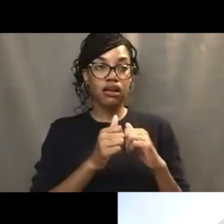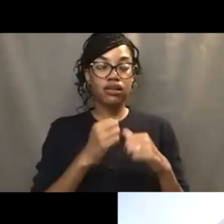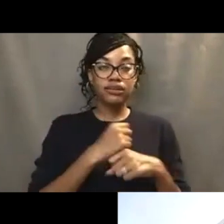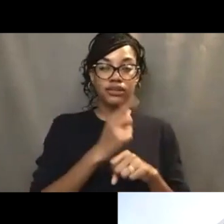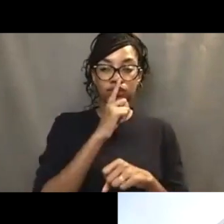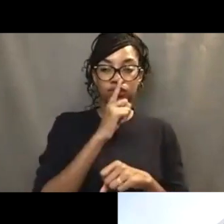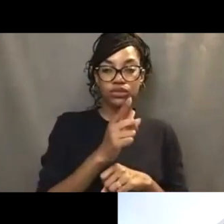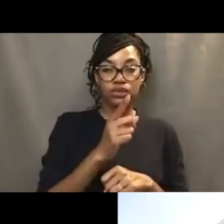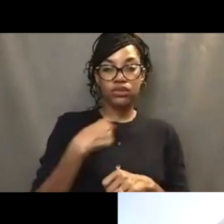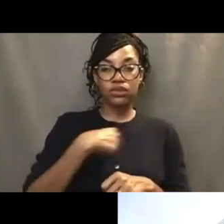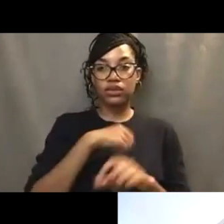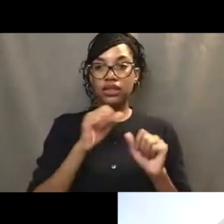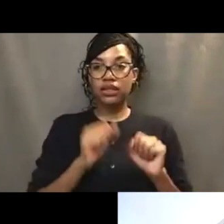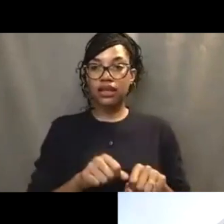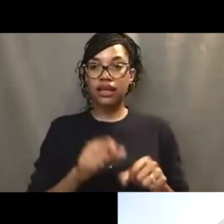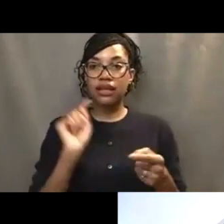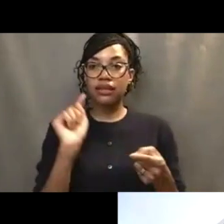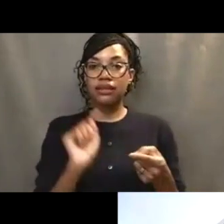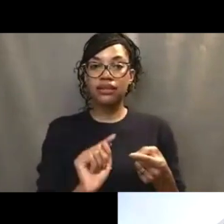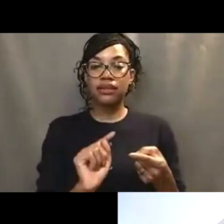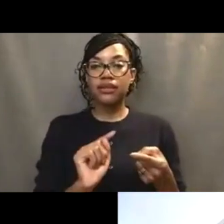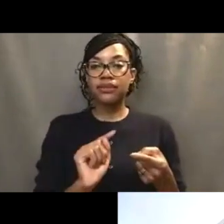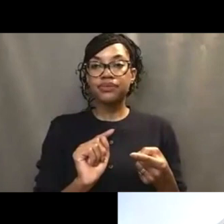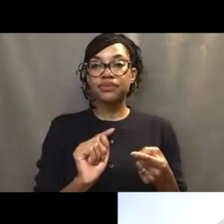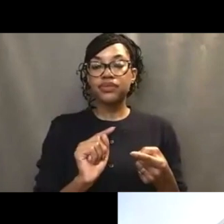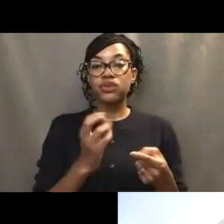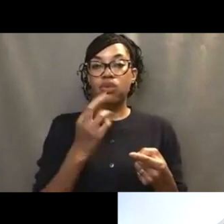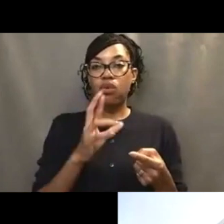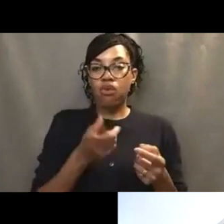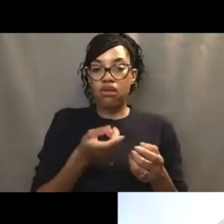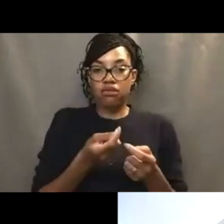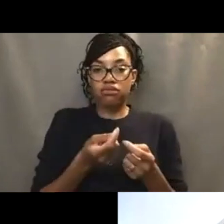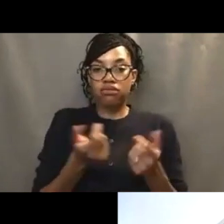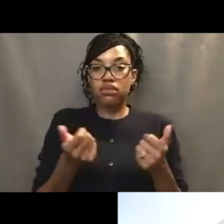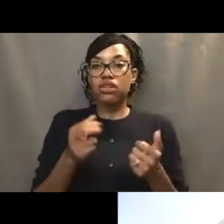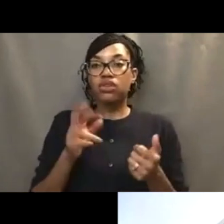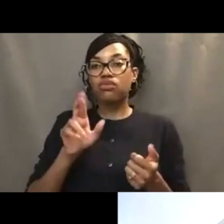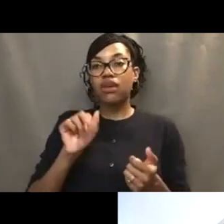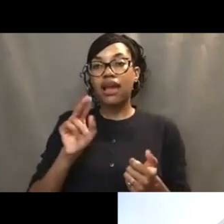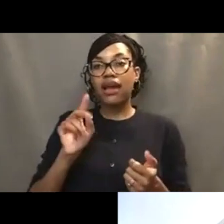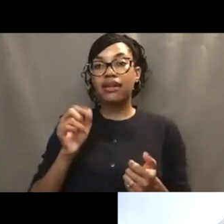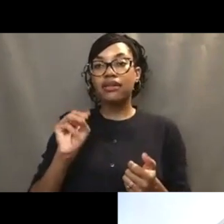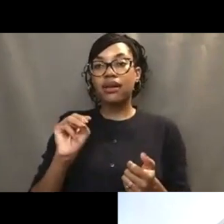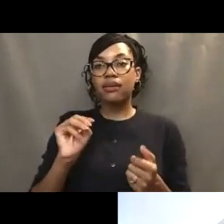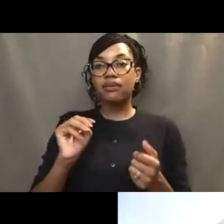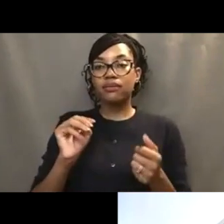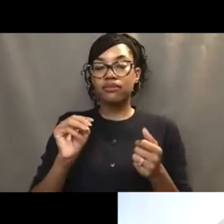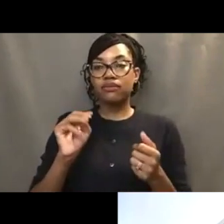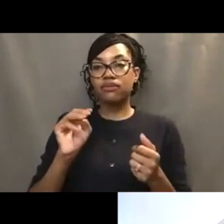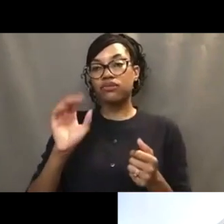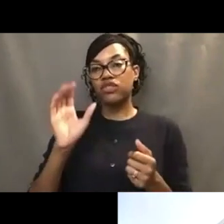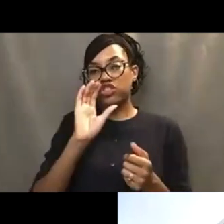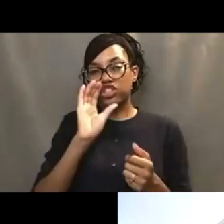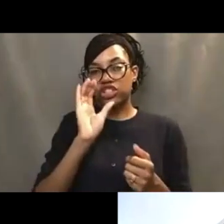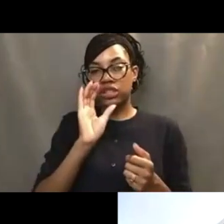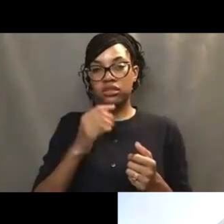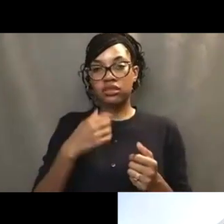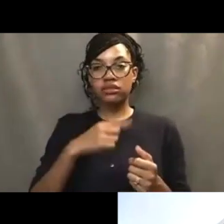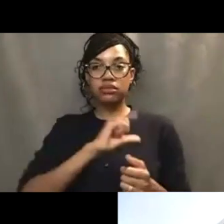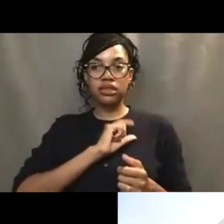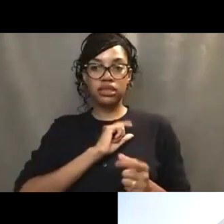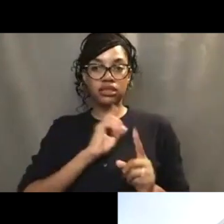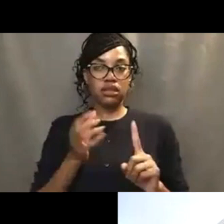we can end random searches, the students led a presentation for the adults on the history